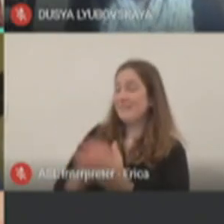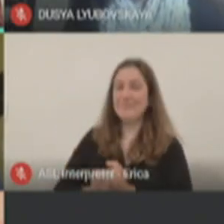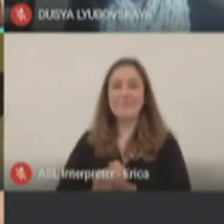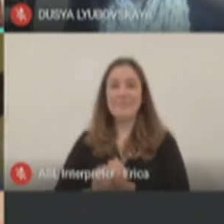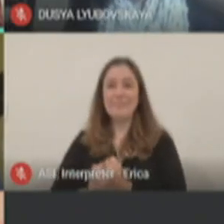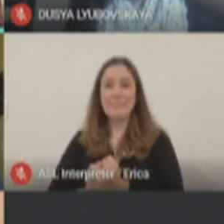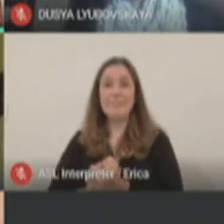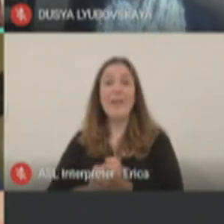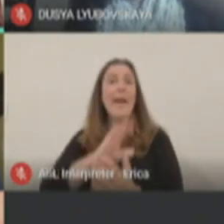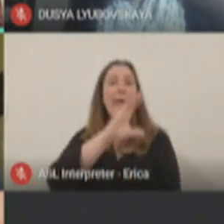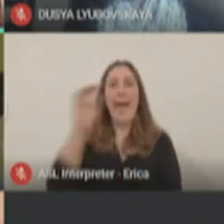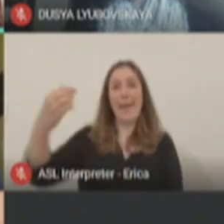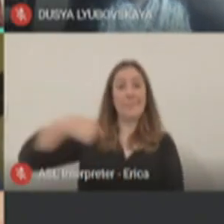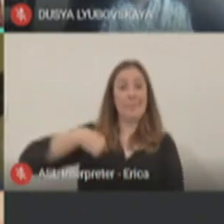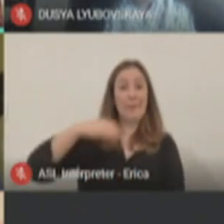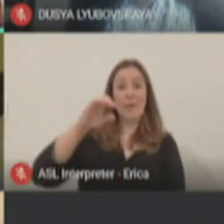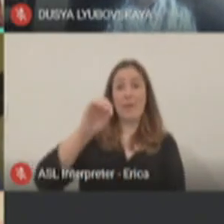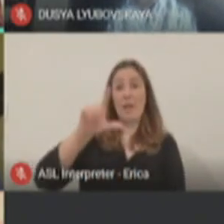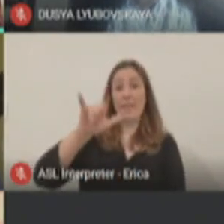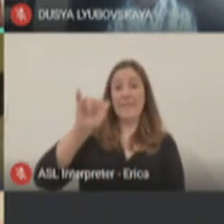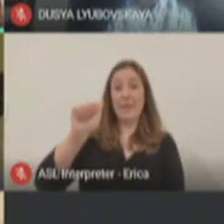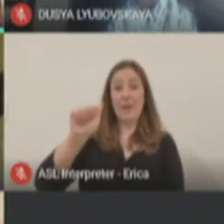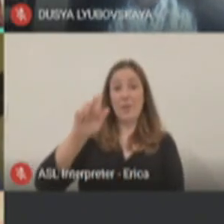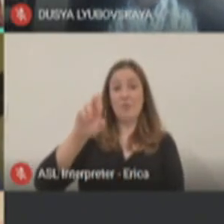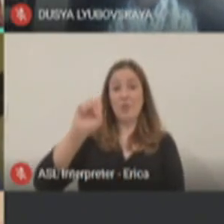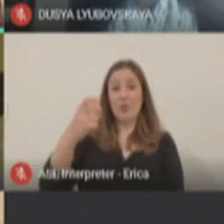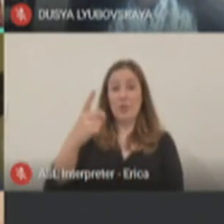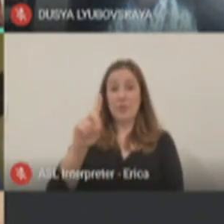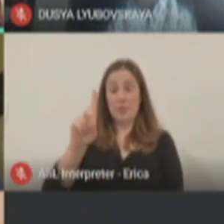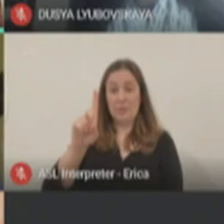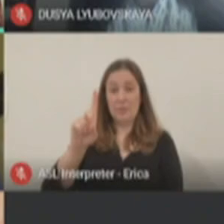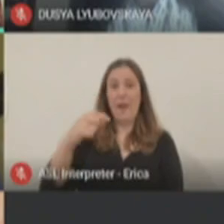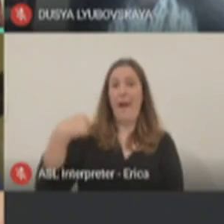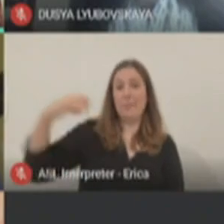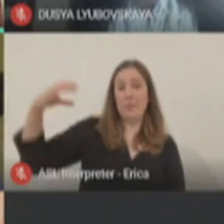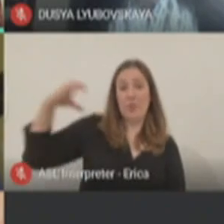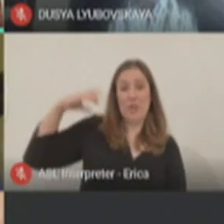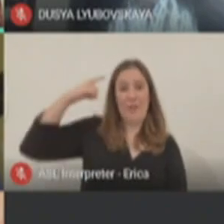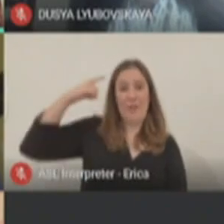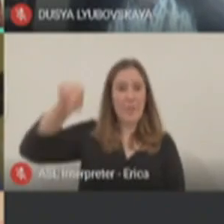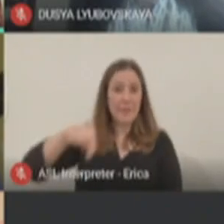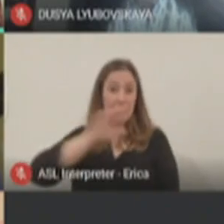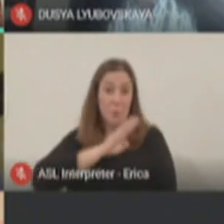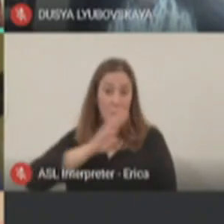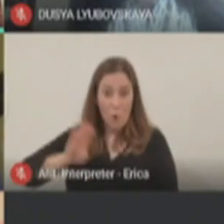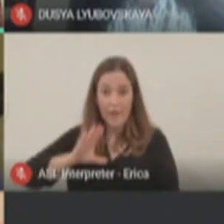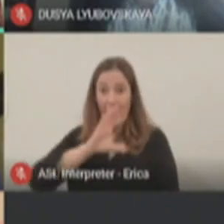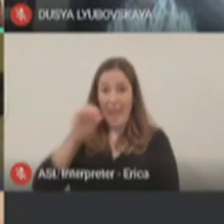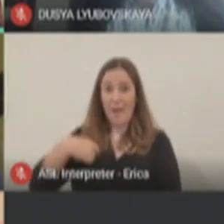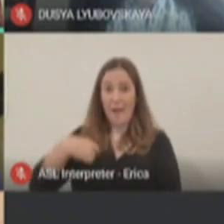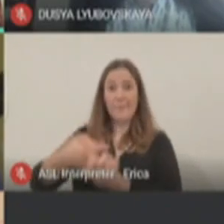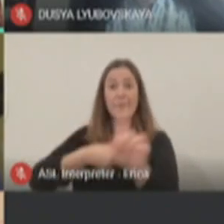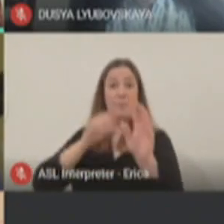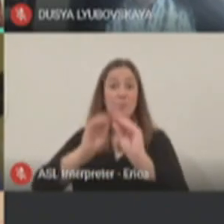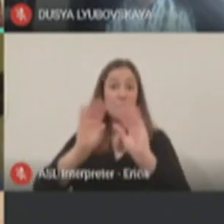And I am Olivia Richard. I'm the chair of the board, and I am from Brighton.